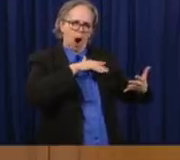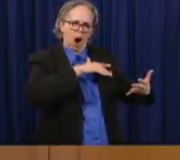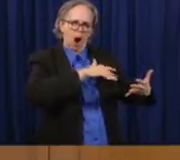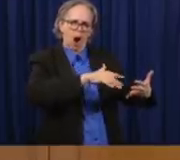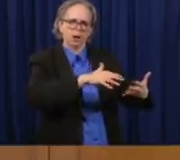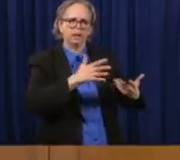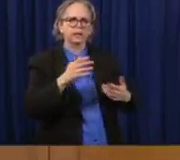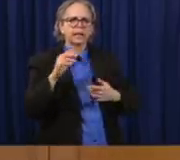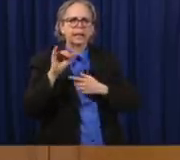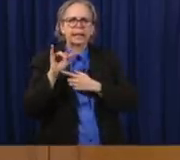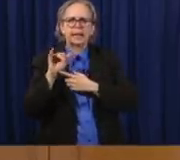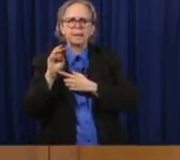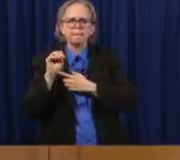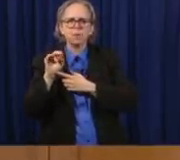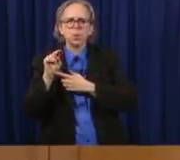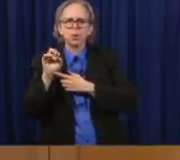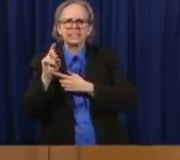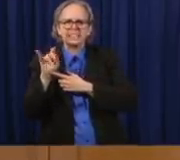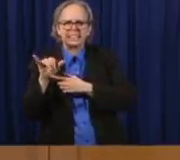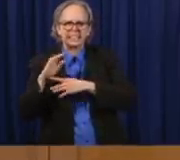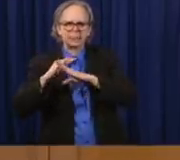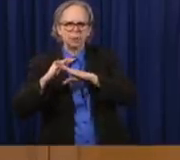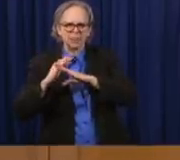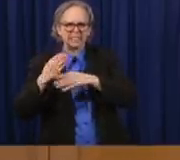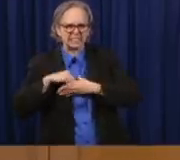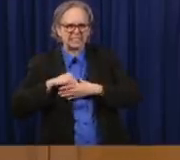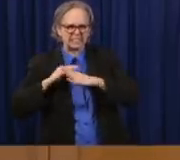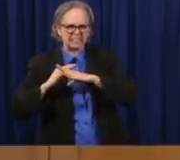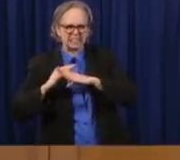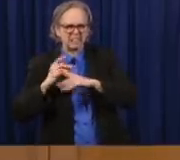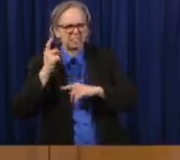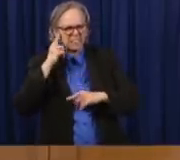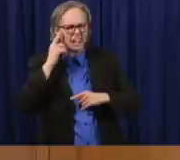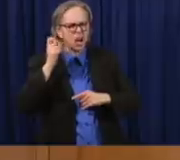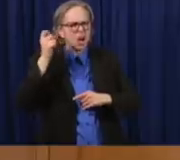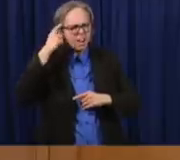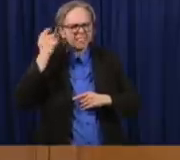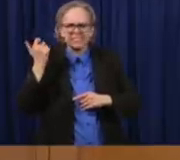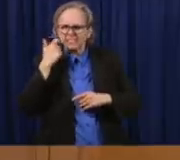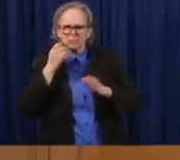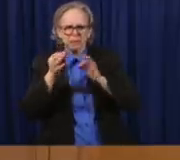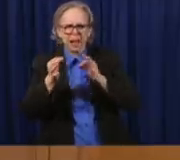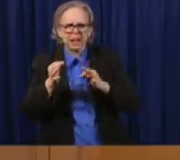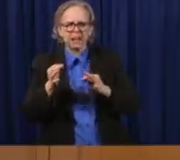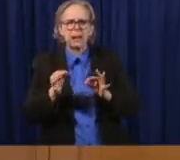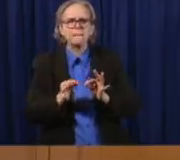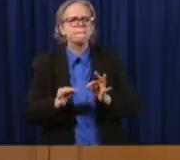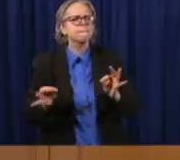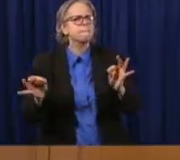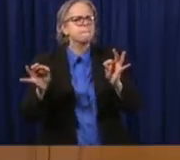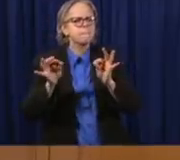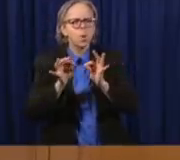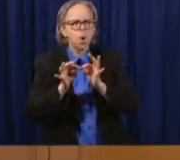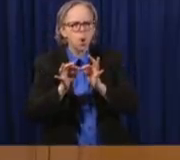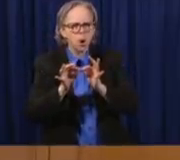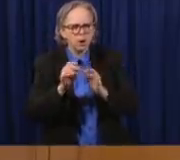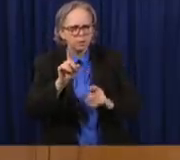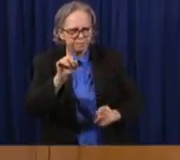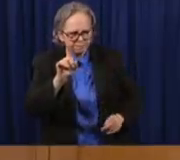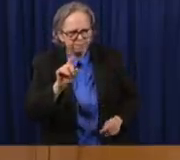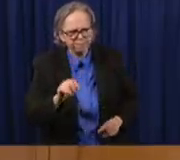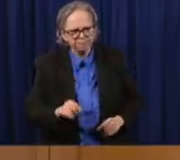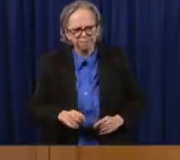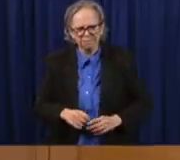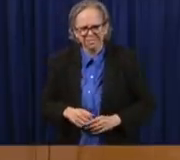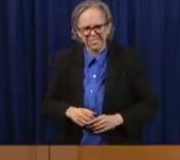you. So I think the governor said something very, very, very important. I mean, it's very humbling to have to sit here, as much as a person